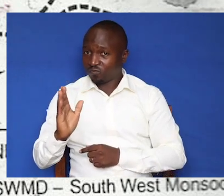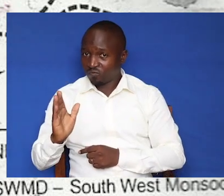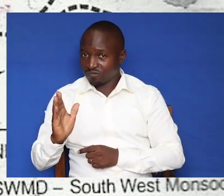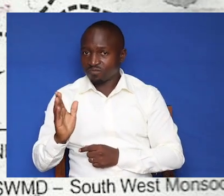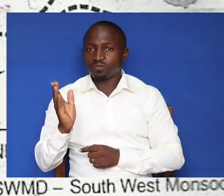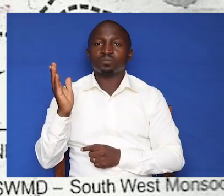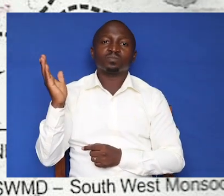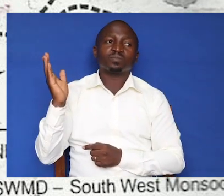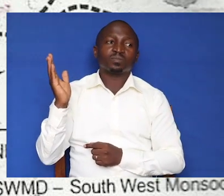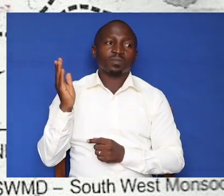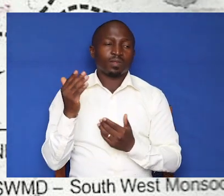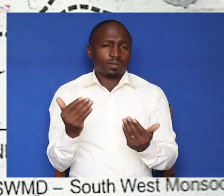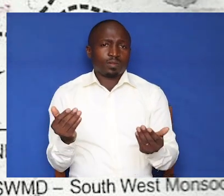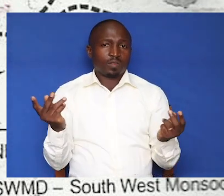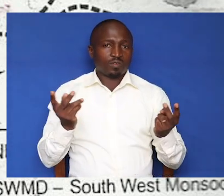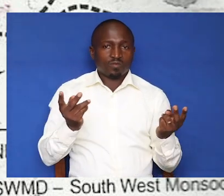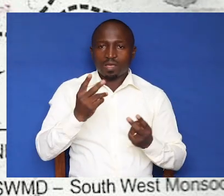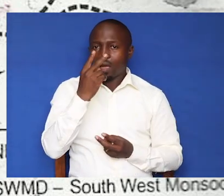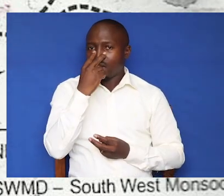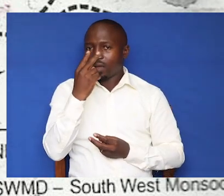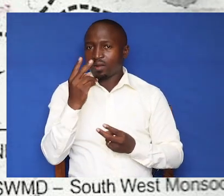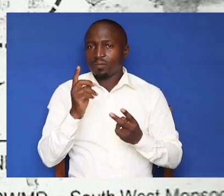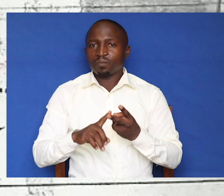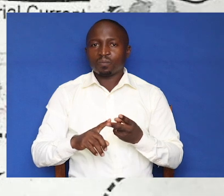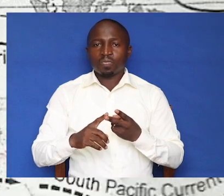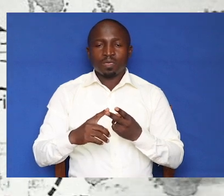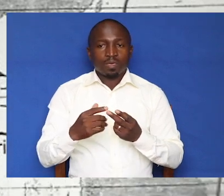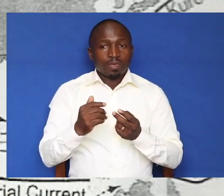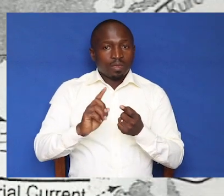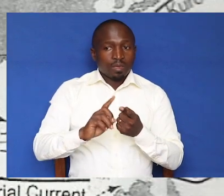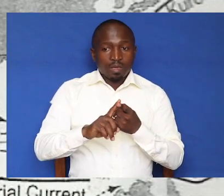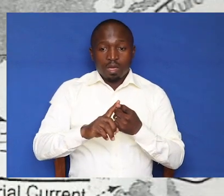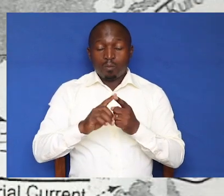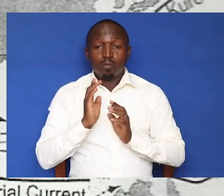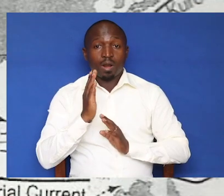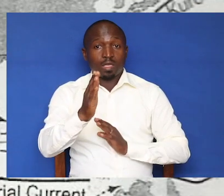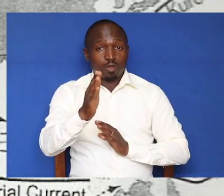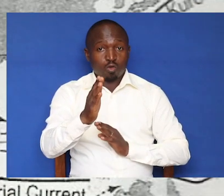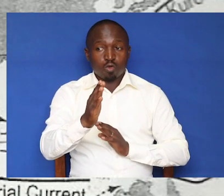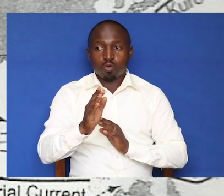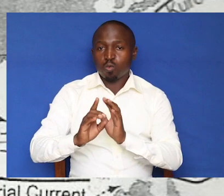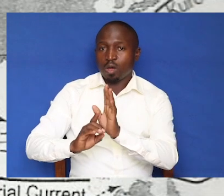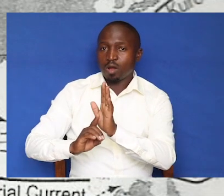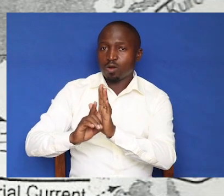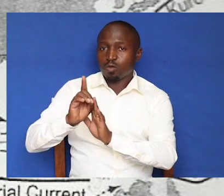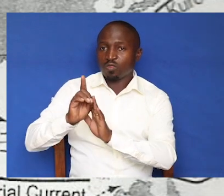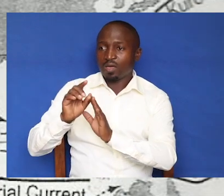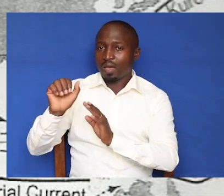students, check the direction of North Atlantic drift.